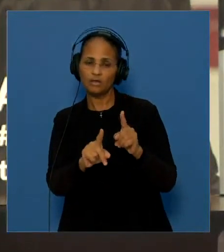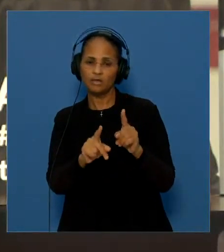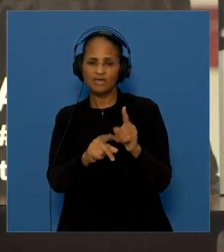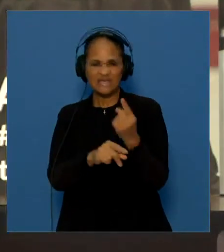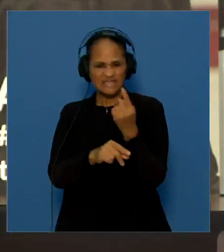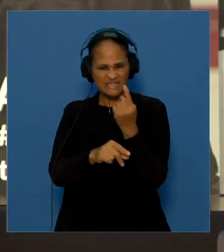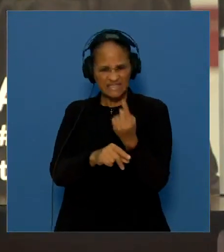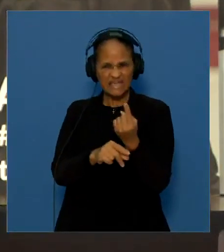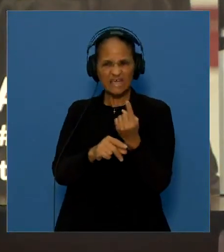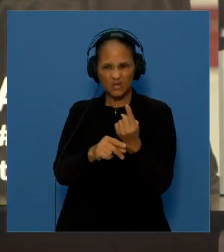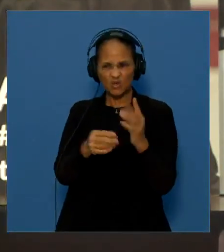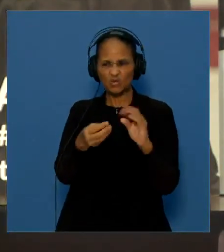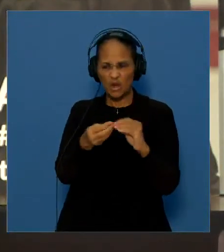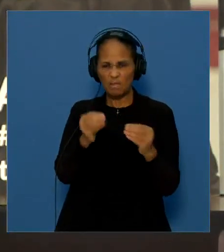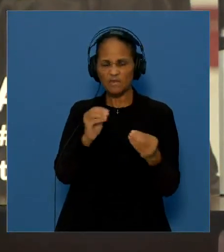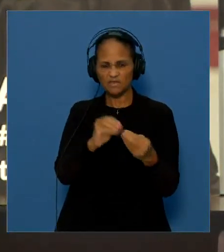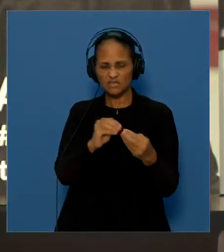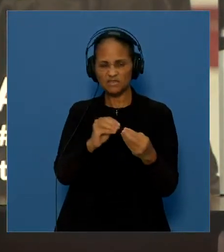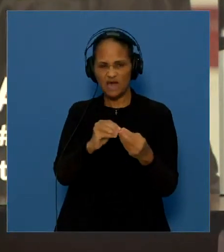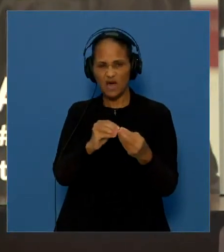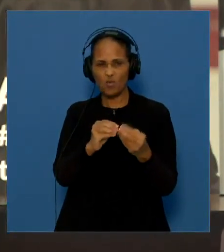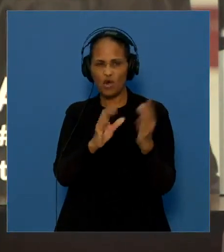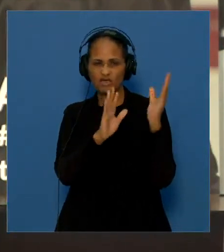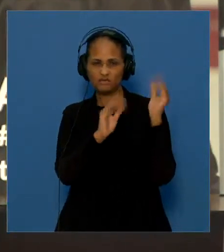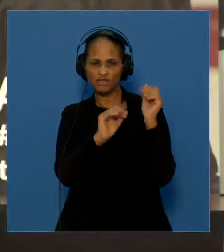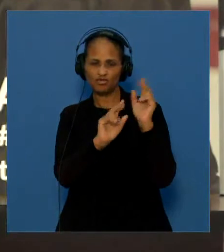cases today. We're expecting to report